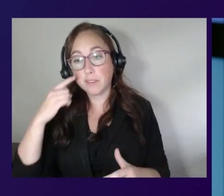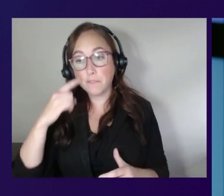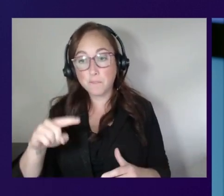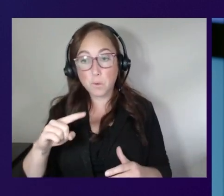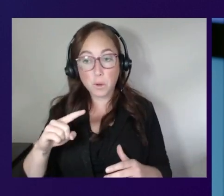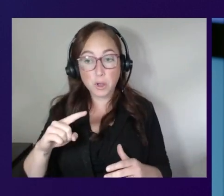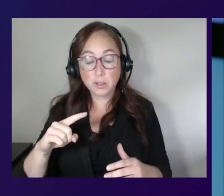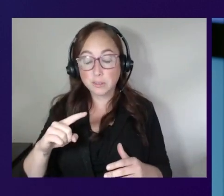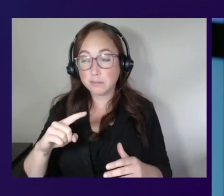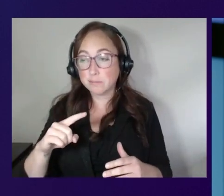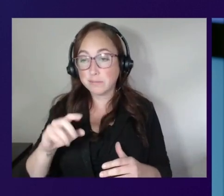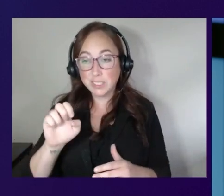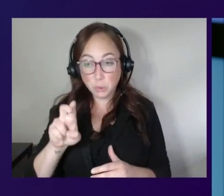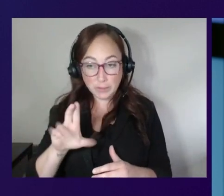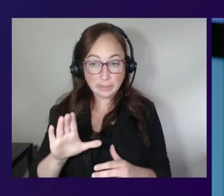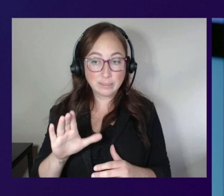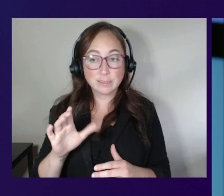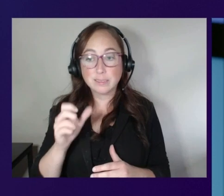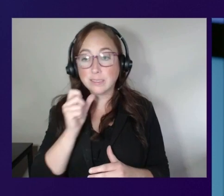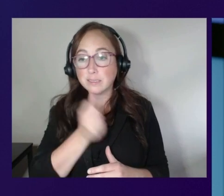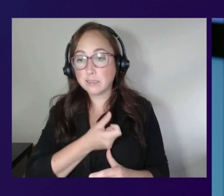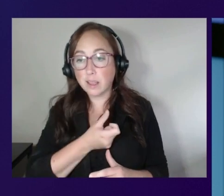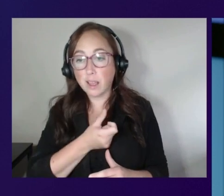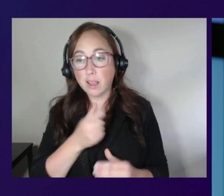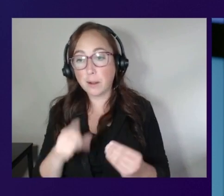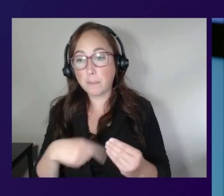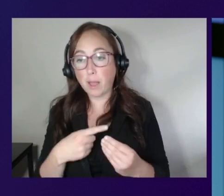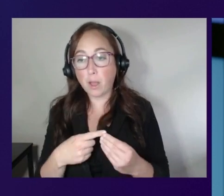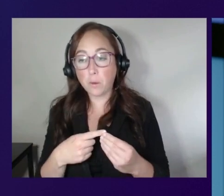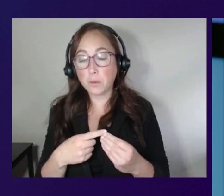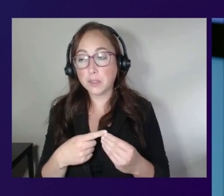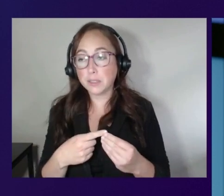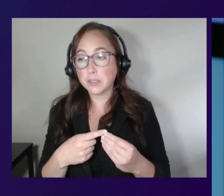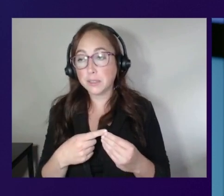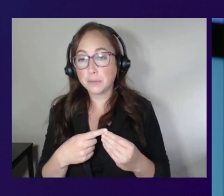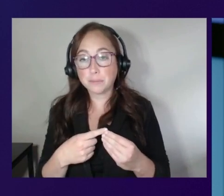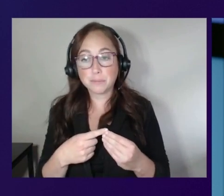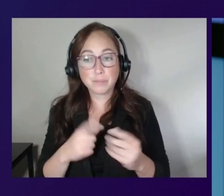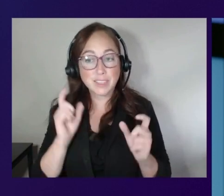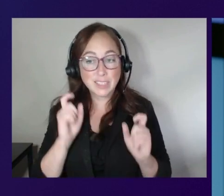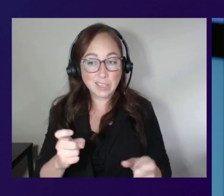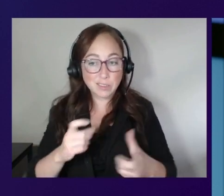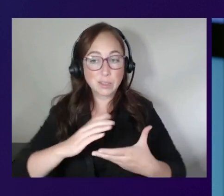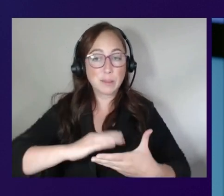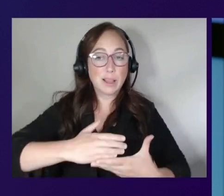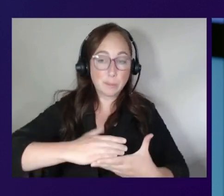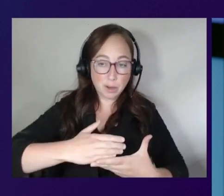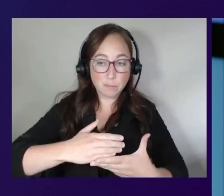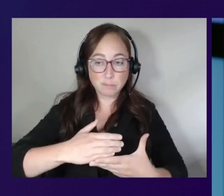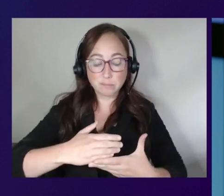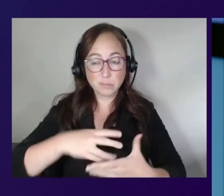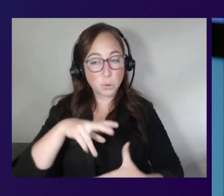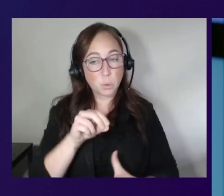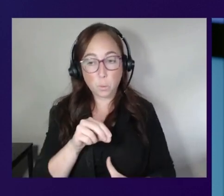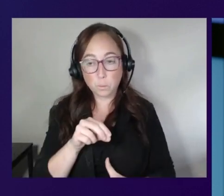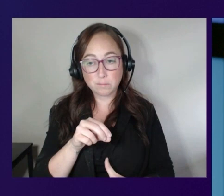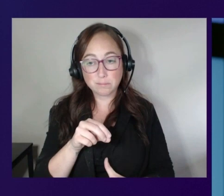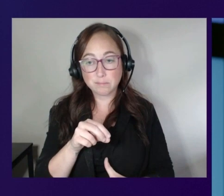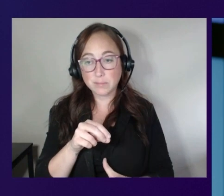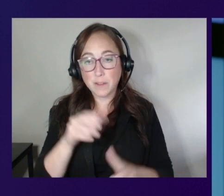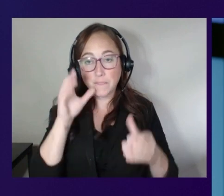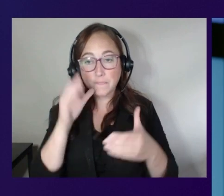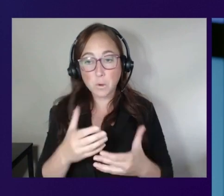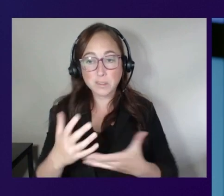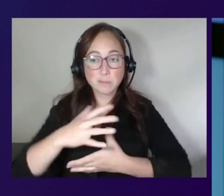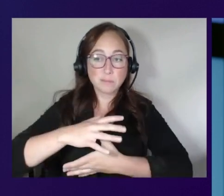end users, right? It's not about giving them a laptop. It's about what is their experience on a day-to-day